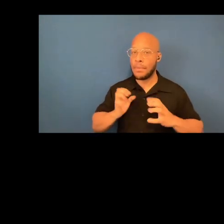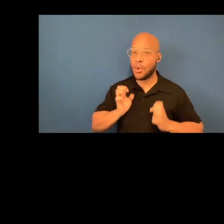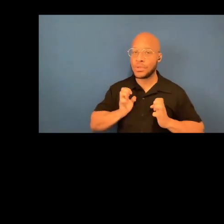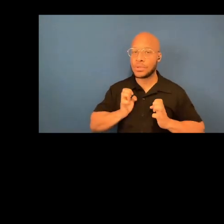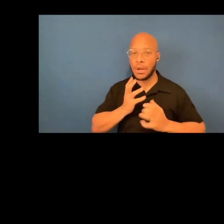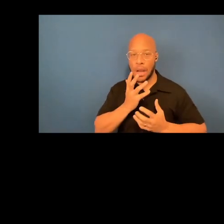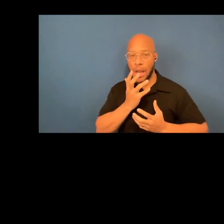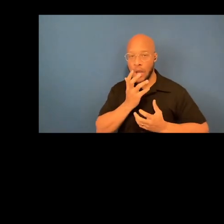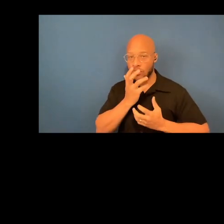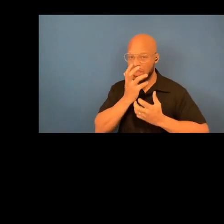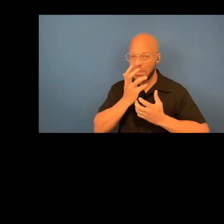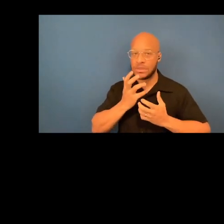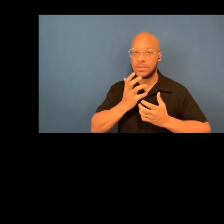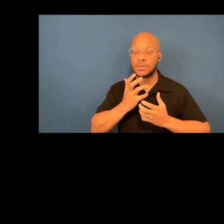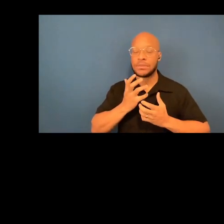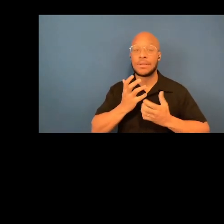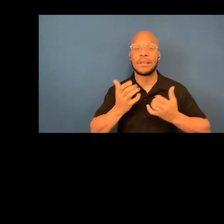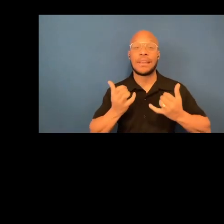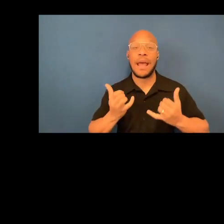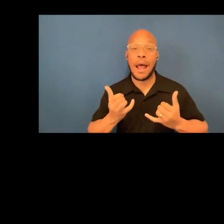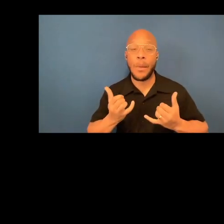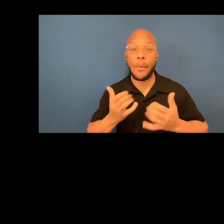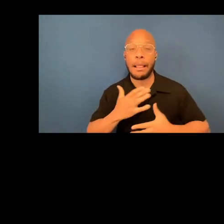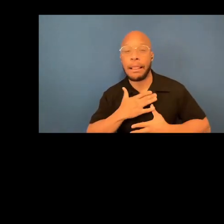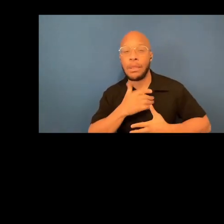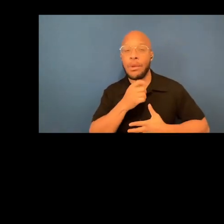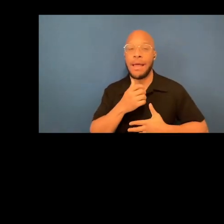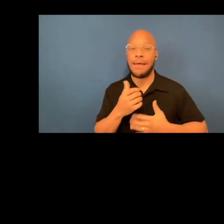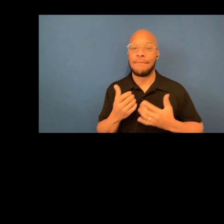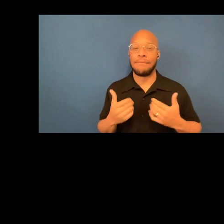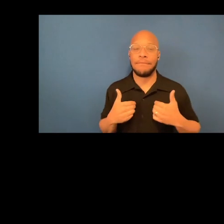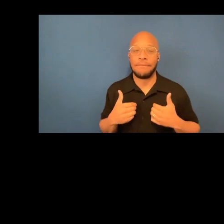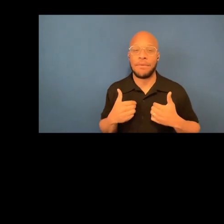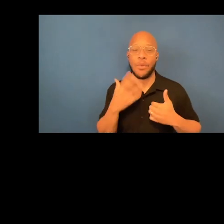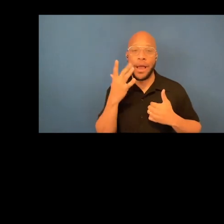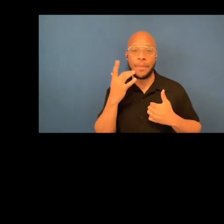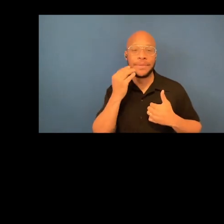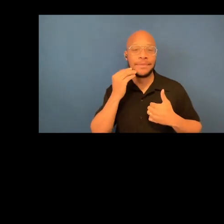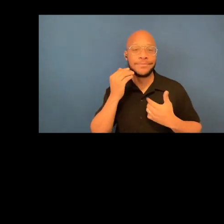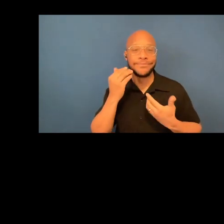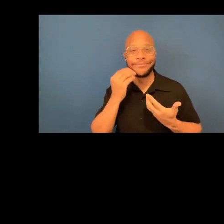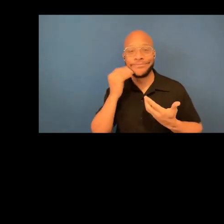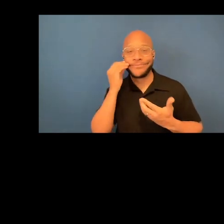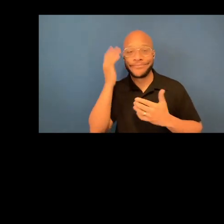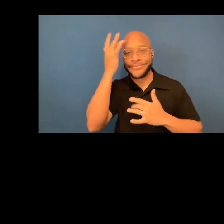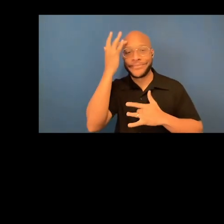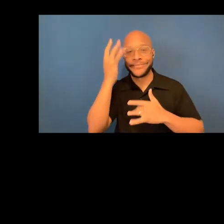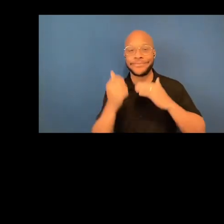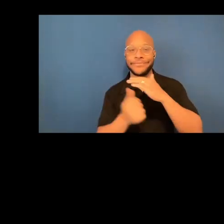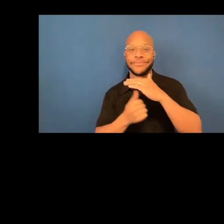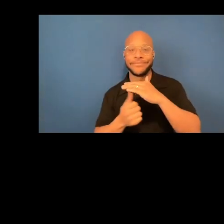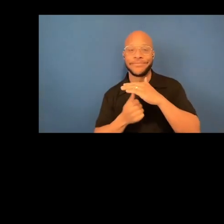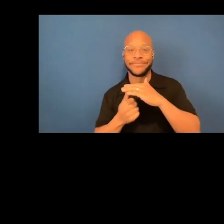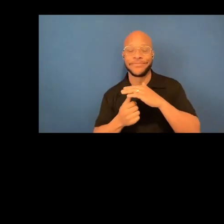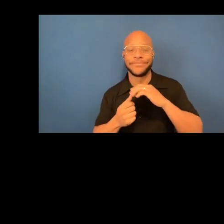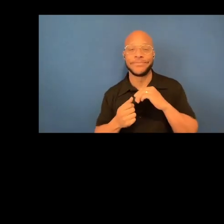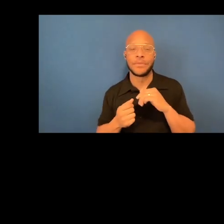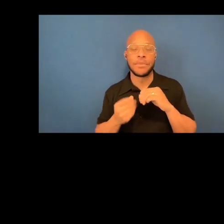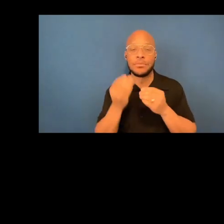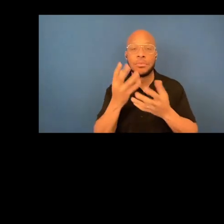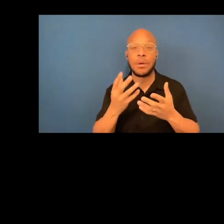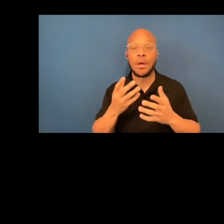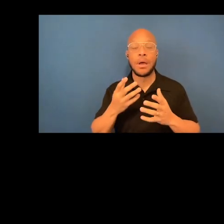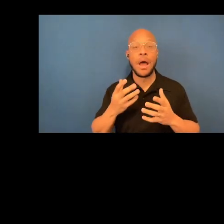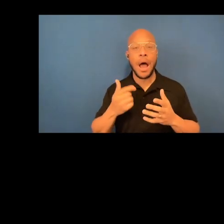passion for this festival, hold a lot of passion for you, each of you, and what you do and what we can do. And what I have